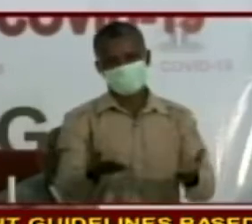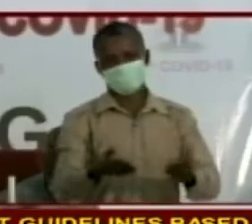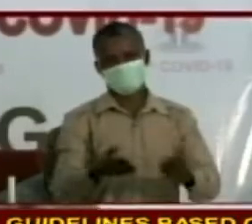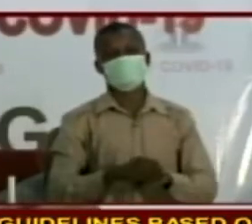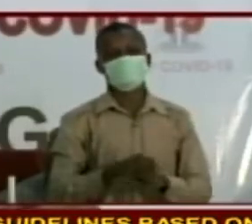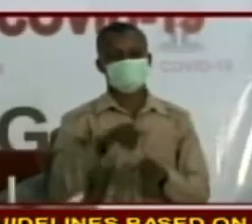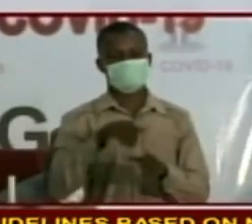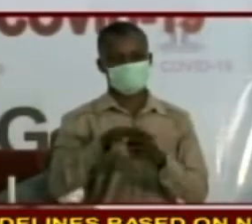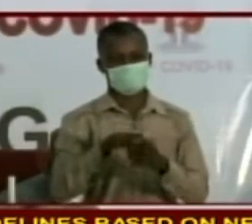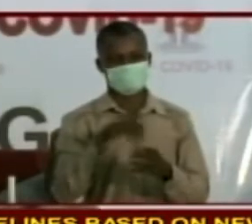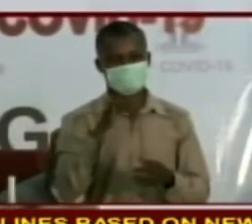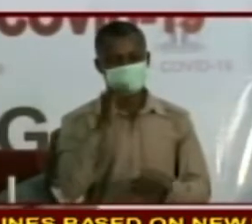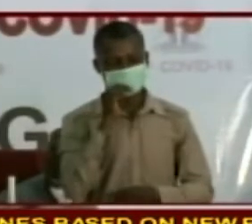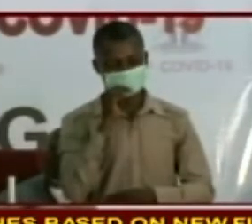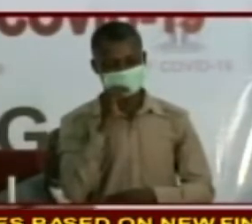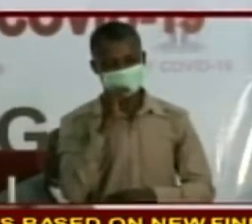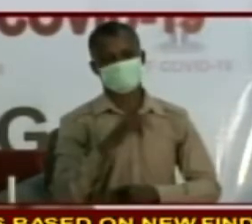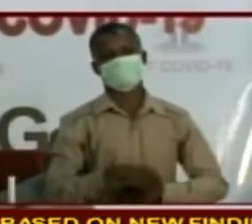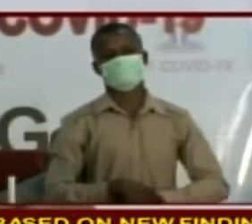in Nigeria.